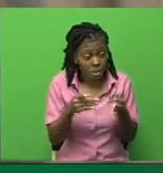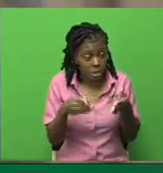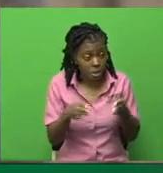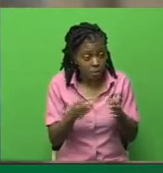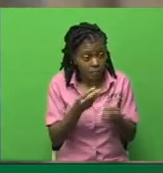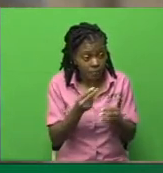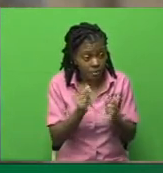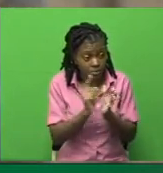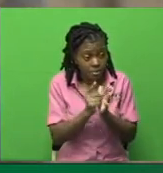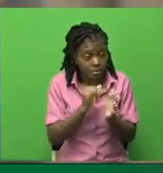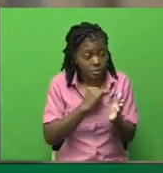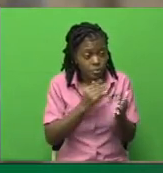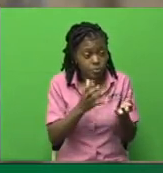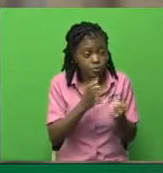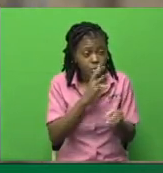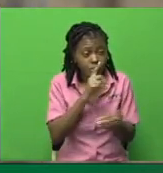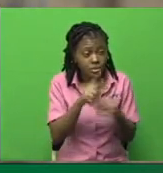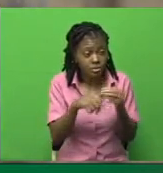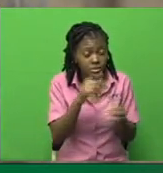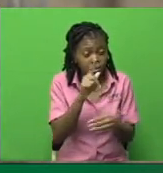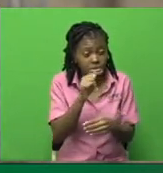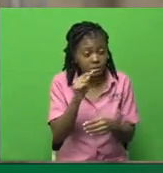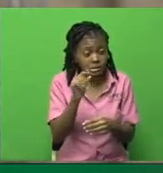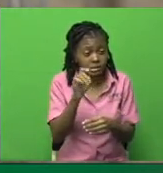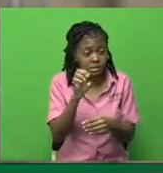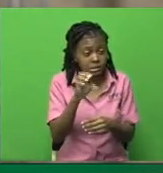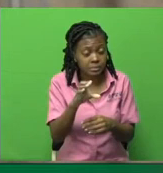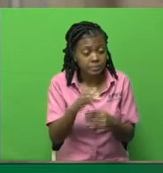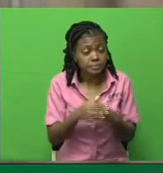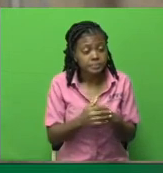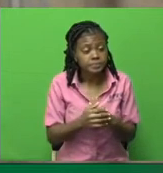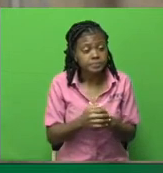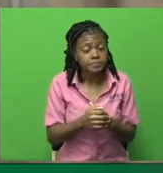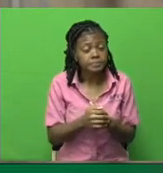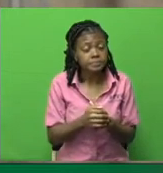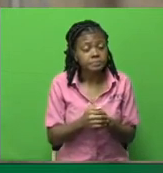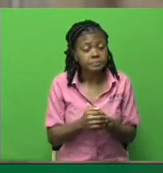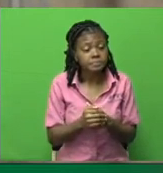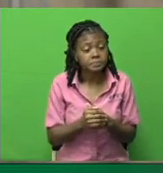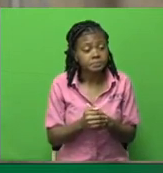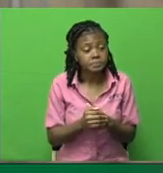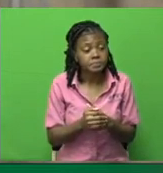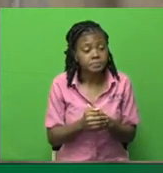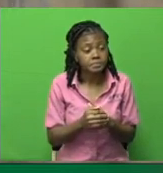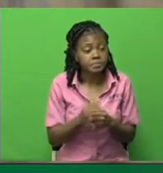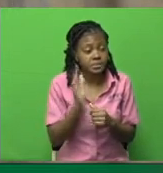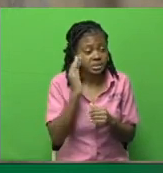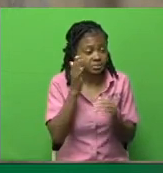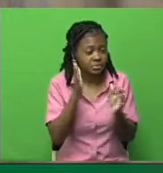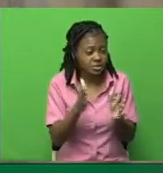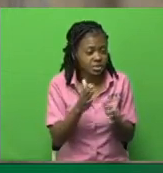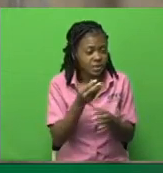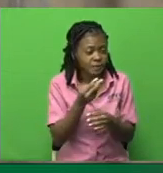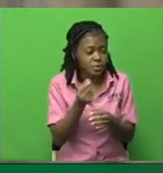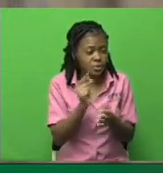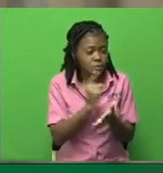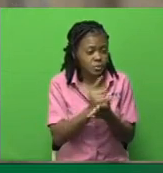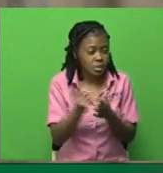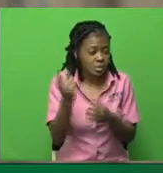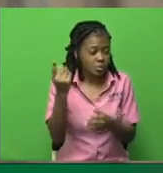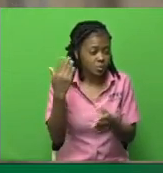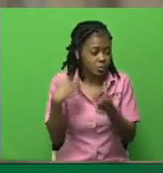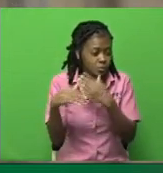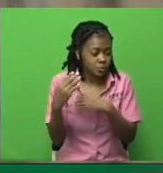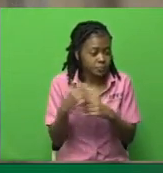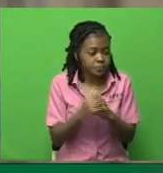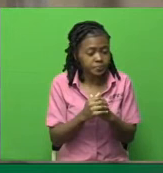deal with the issues of TN Tech Mr Deputy speaker I saw a few weeks ago on it's almost as if the Trinidad Express